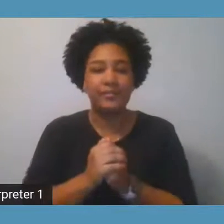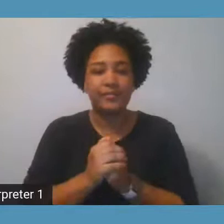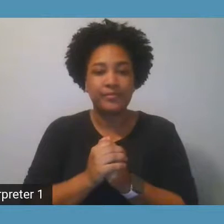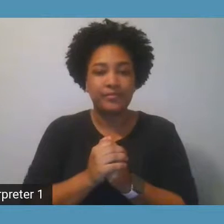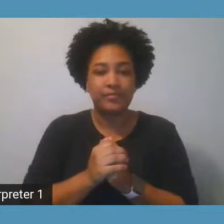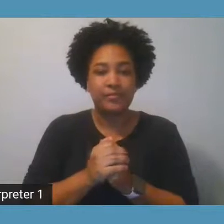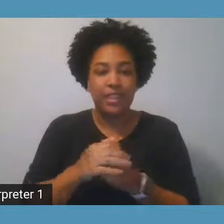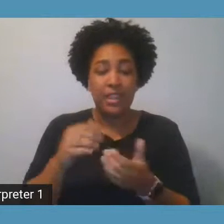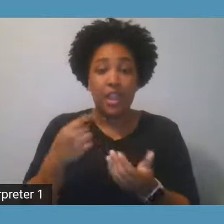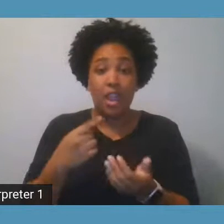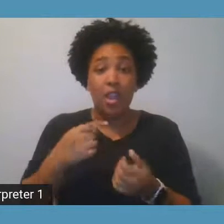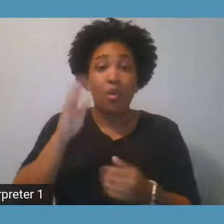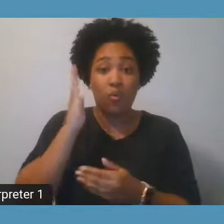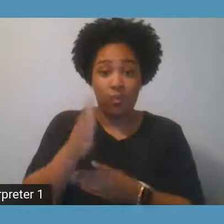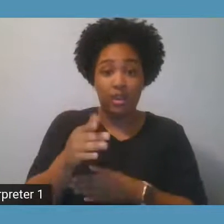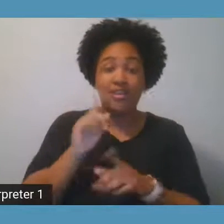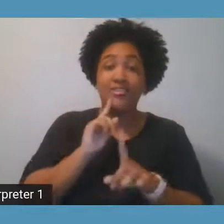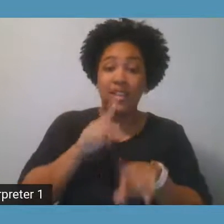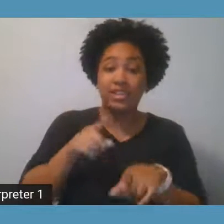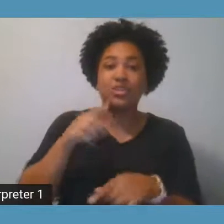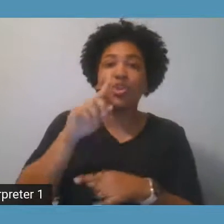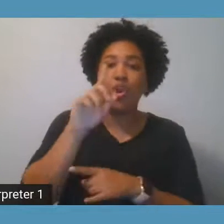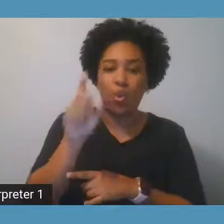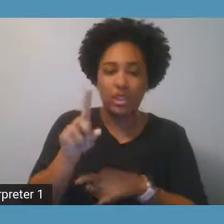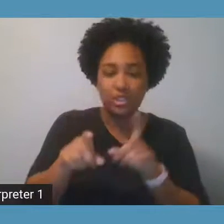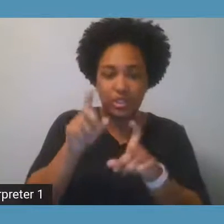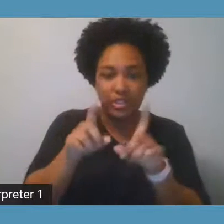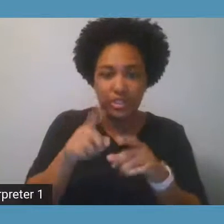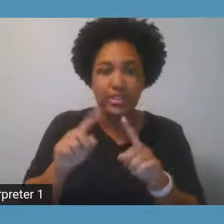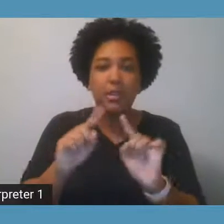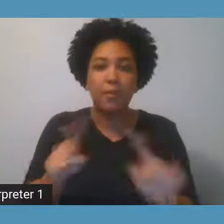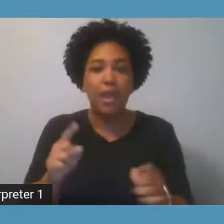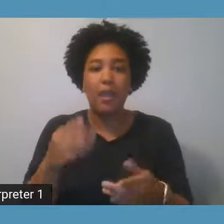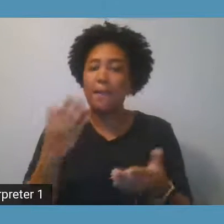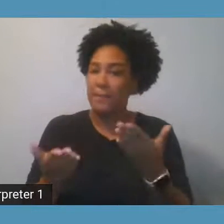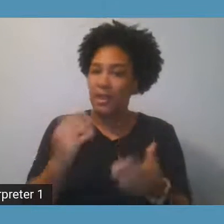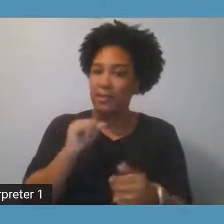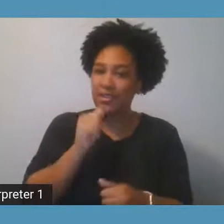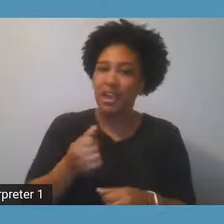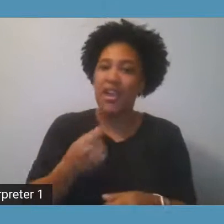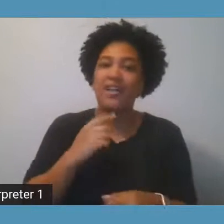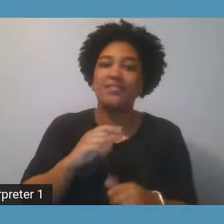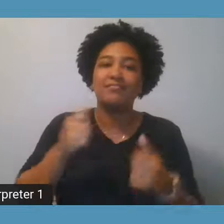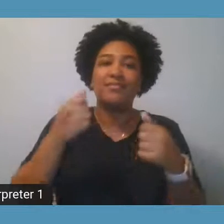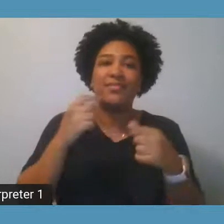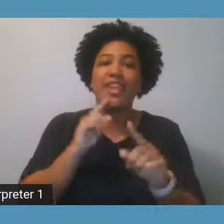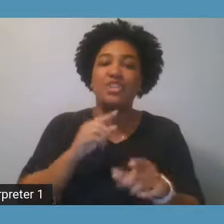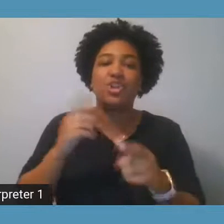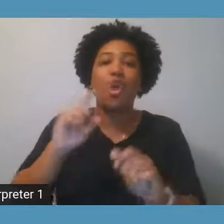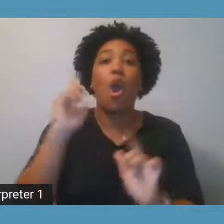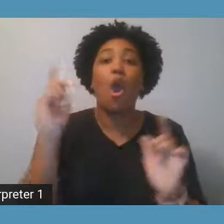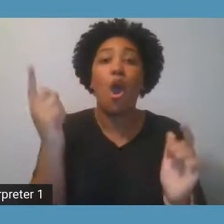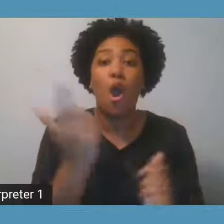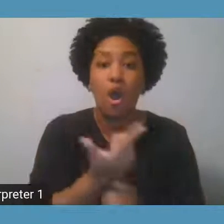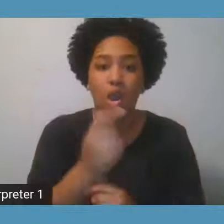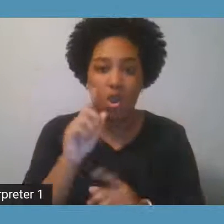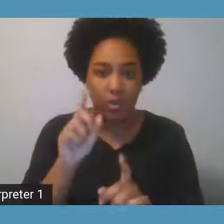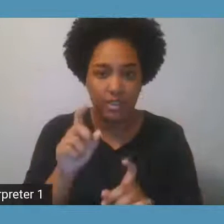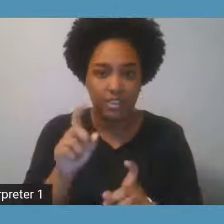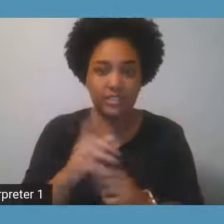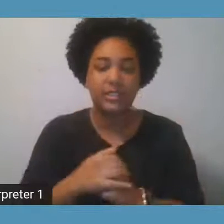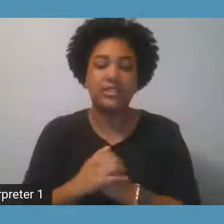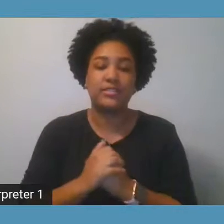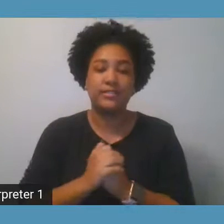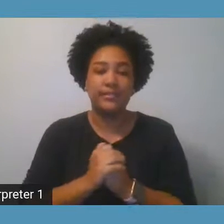to answer all of those questions, as others may arise when reflecting on the program. So we have set up an online community